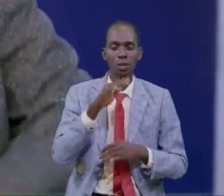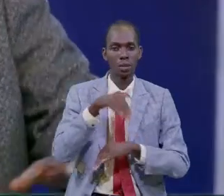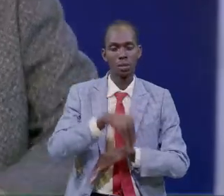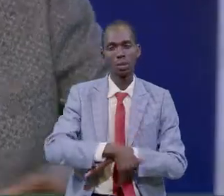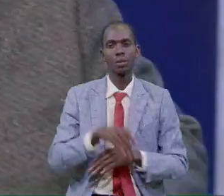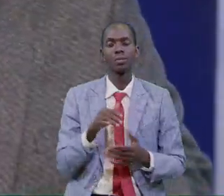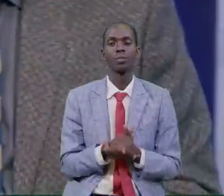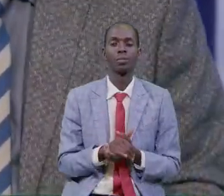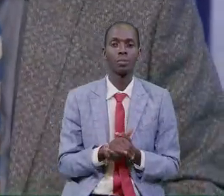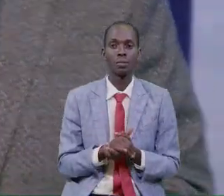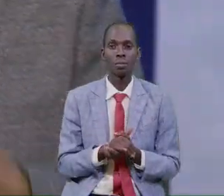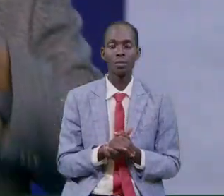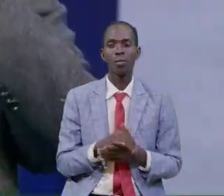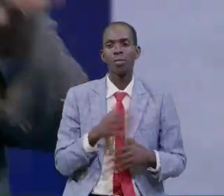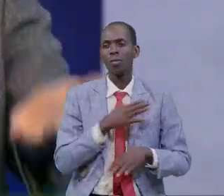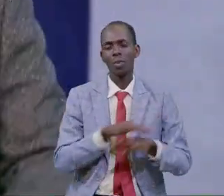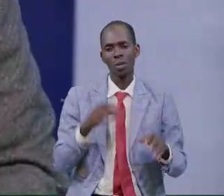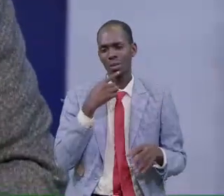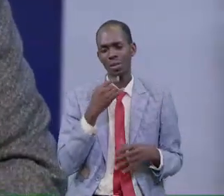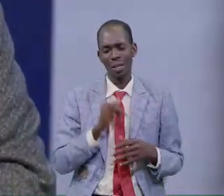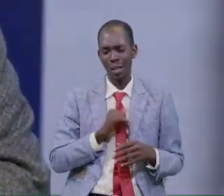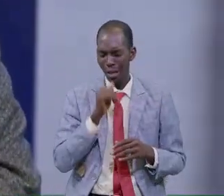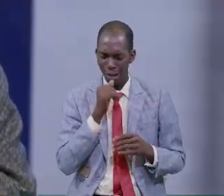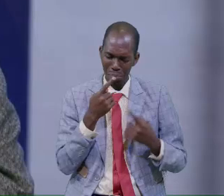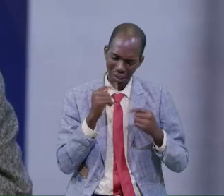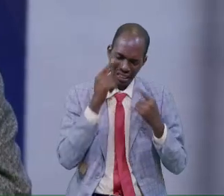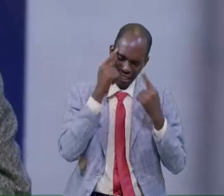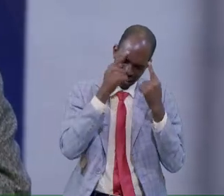Don't say, I'm thinking about it. Just come.